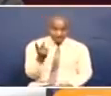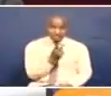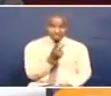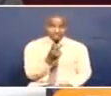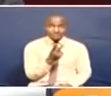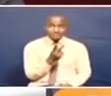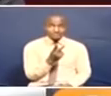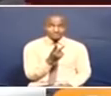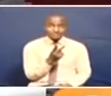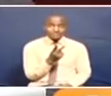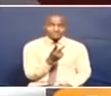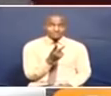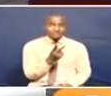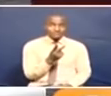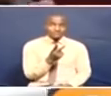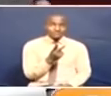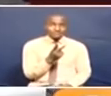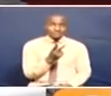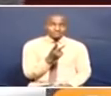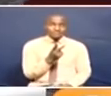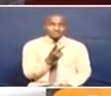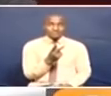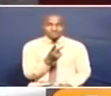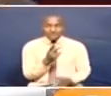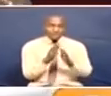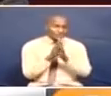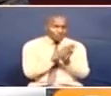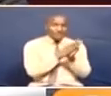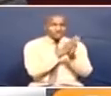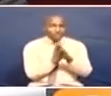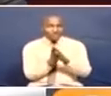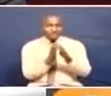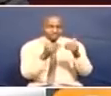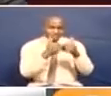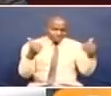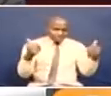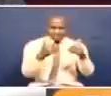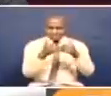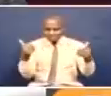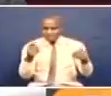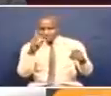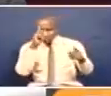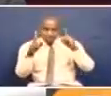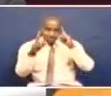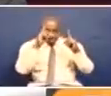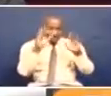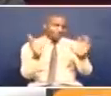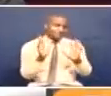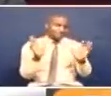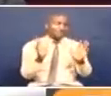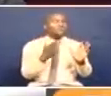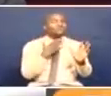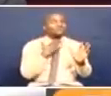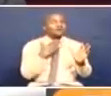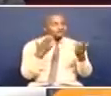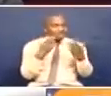you know, lower the rhetoric. You know, we're seeing some division coming up, so that we can just get over and done